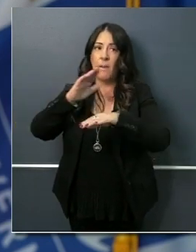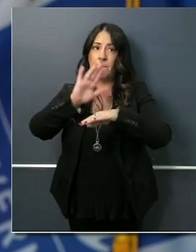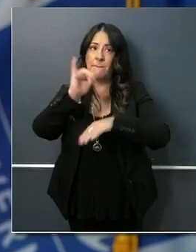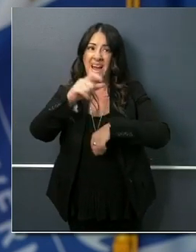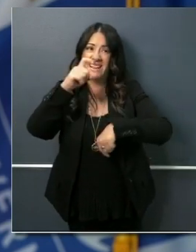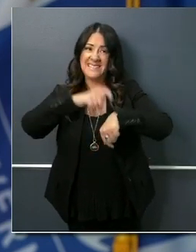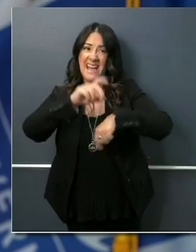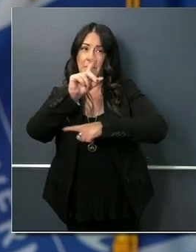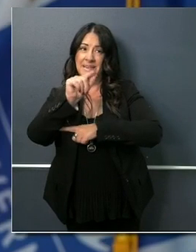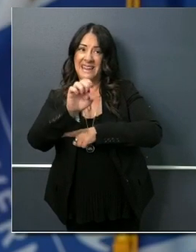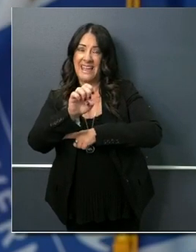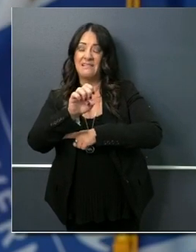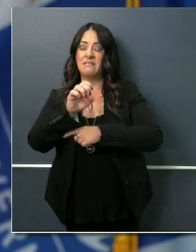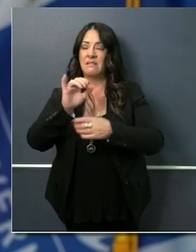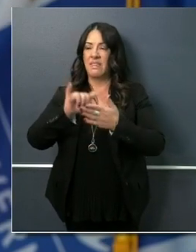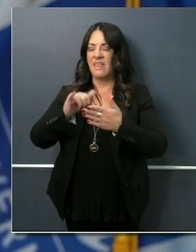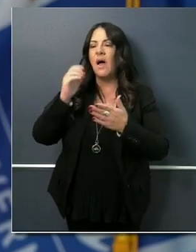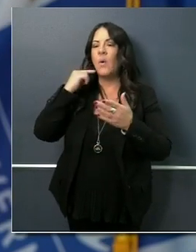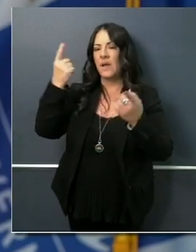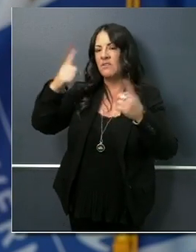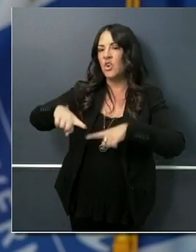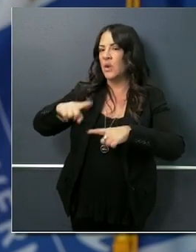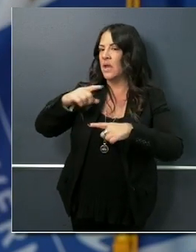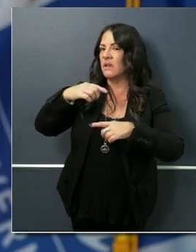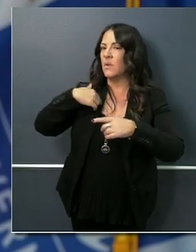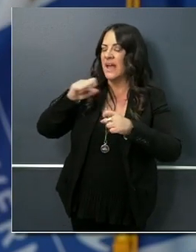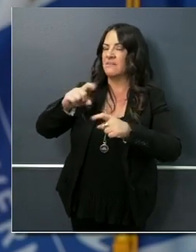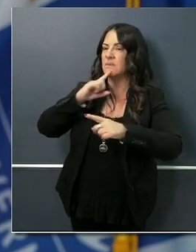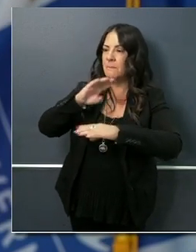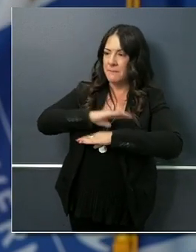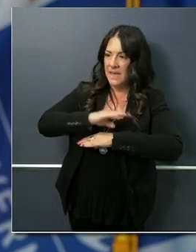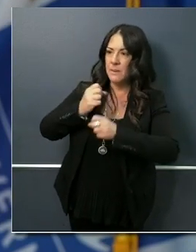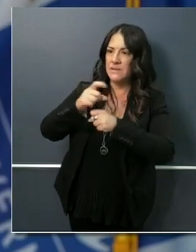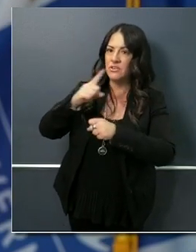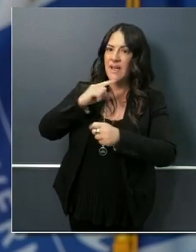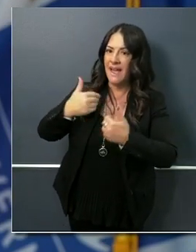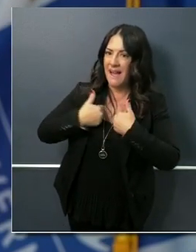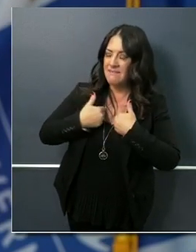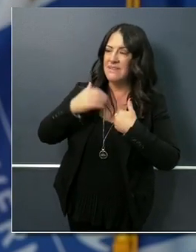the scope that we and the federal government need them, as well as these large